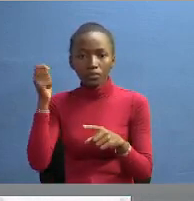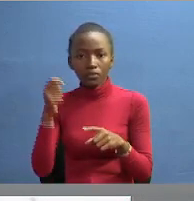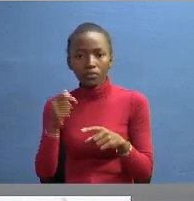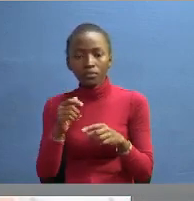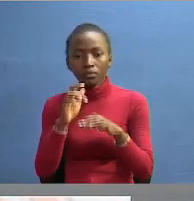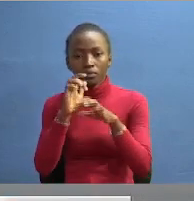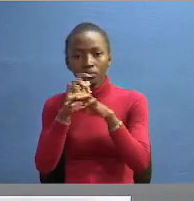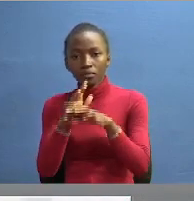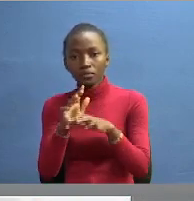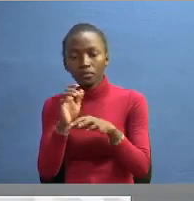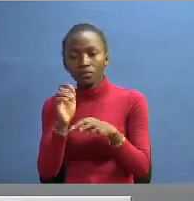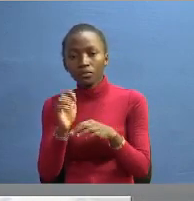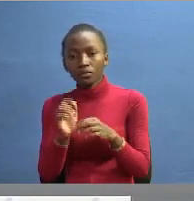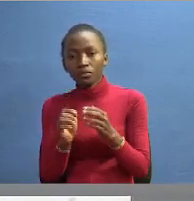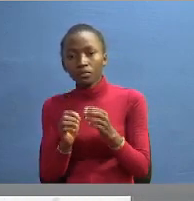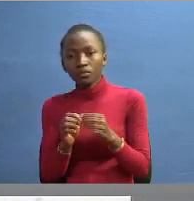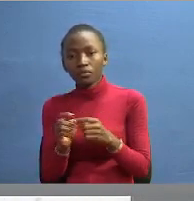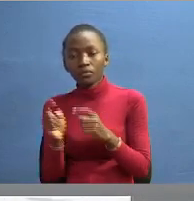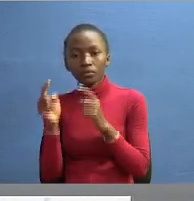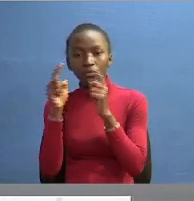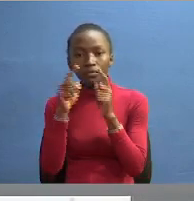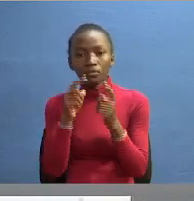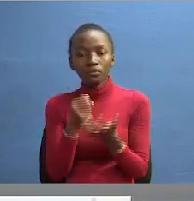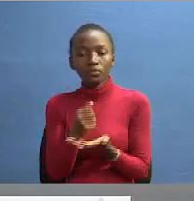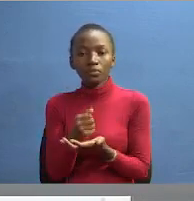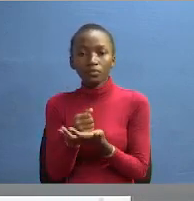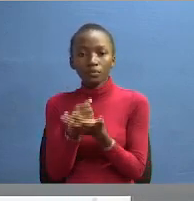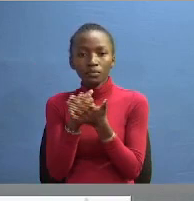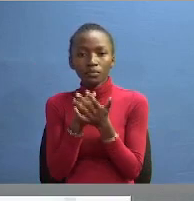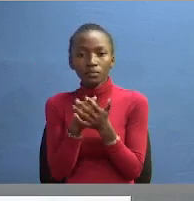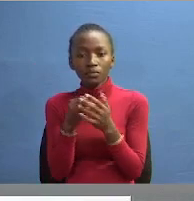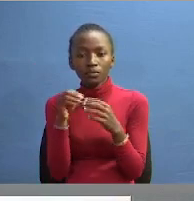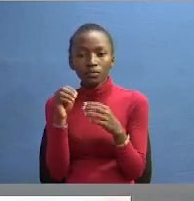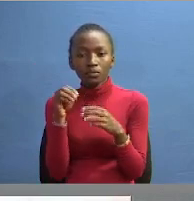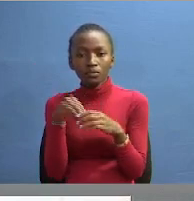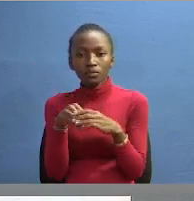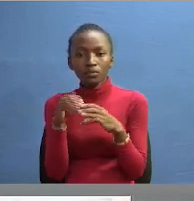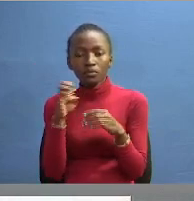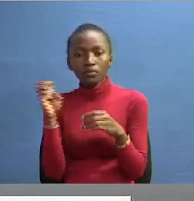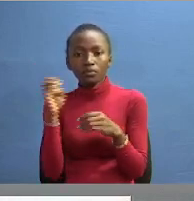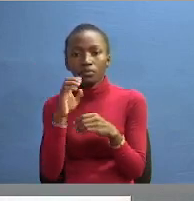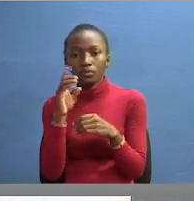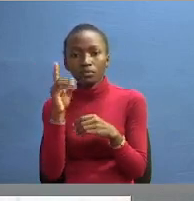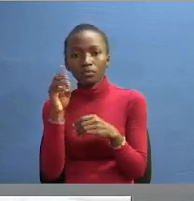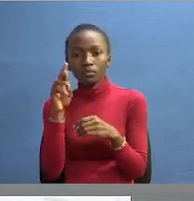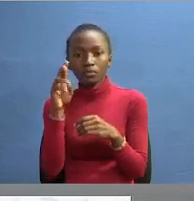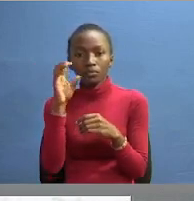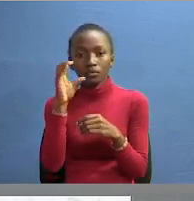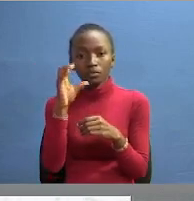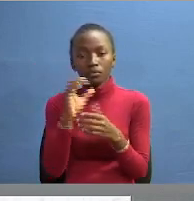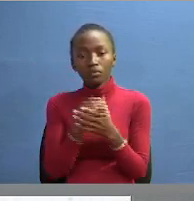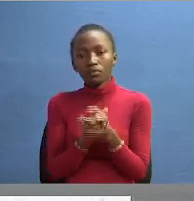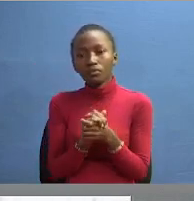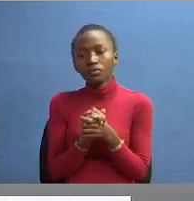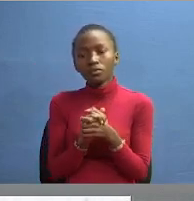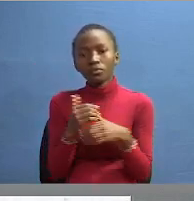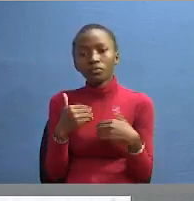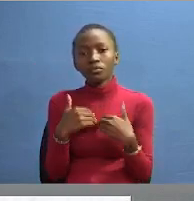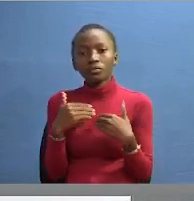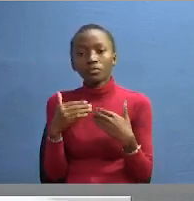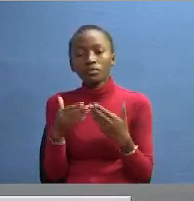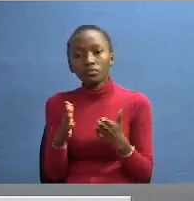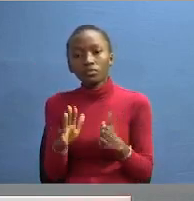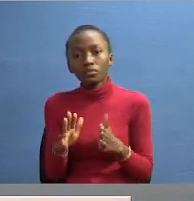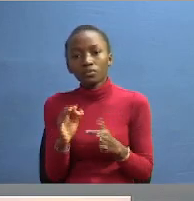in restoring peace in the Eastern DRC. So is there a way really that probably if diplomacy